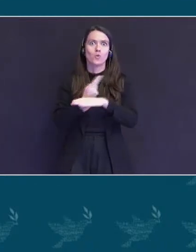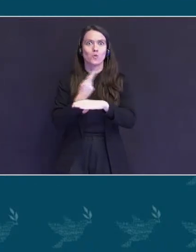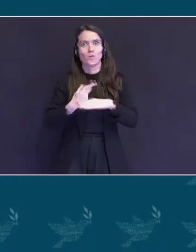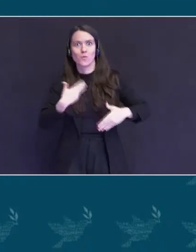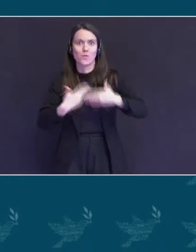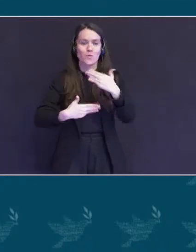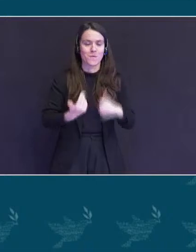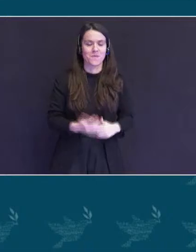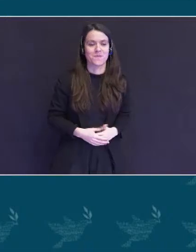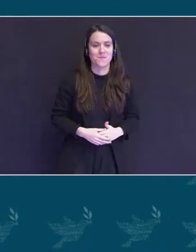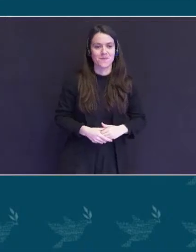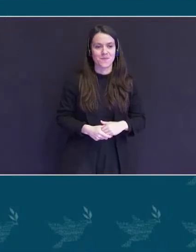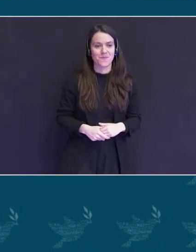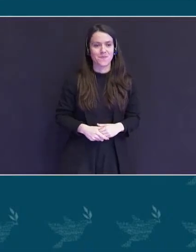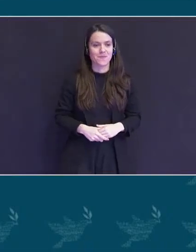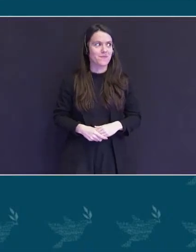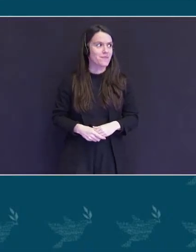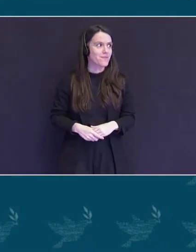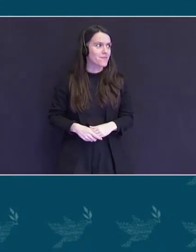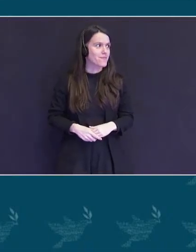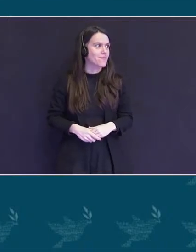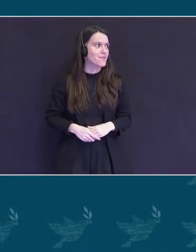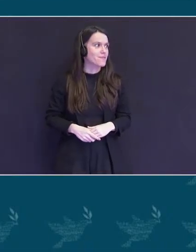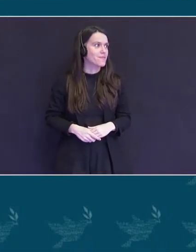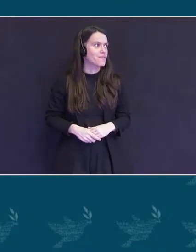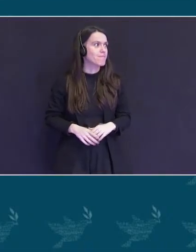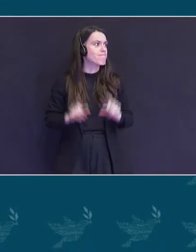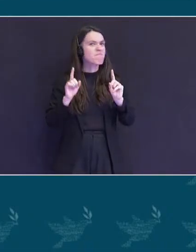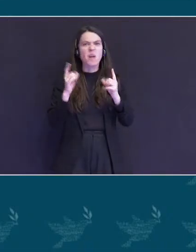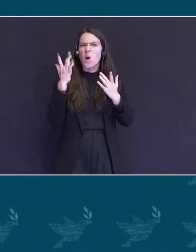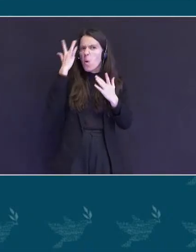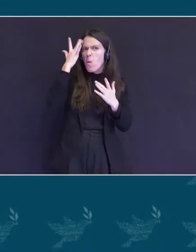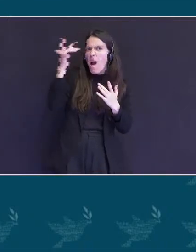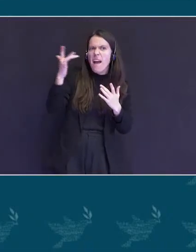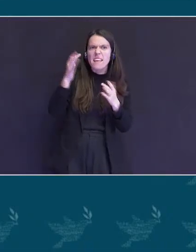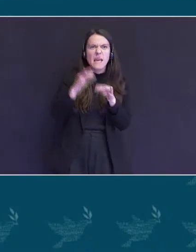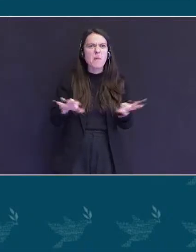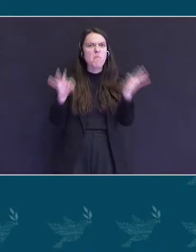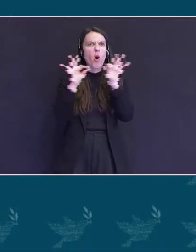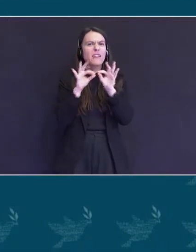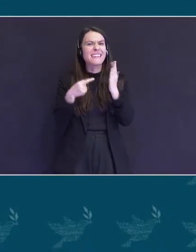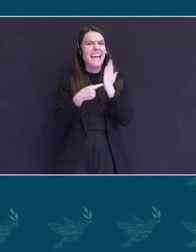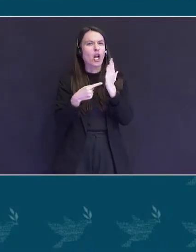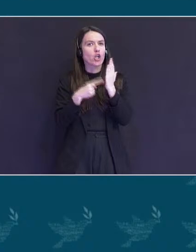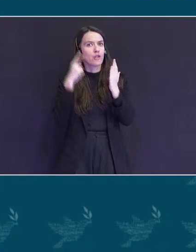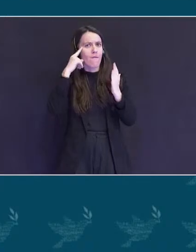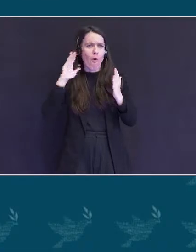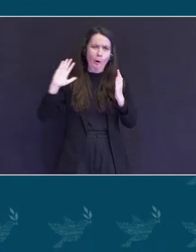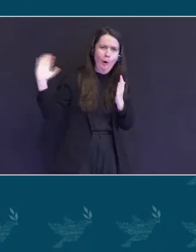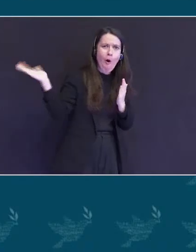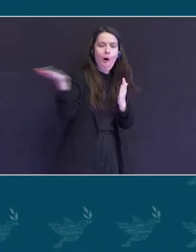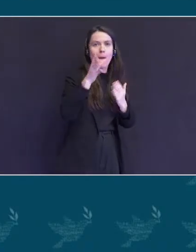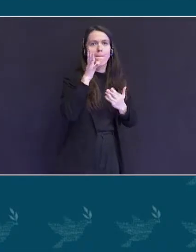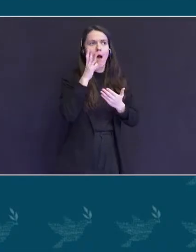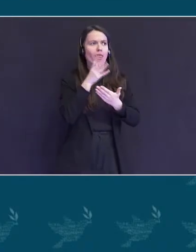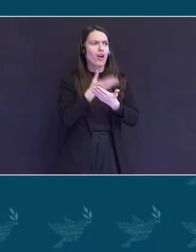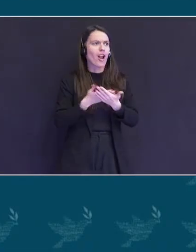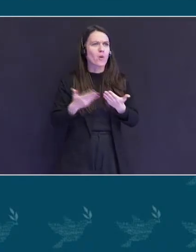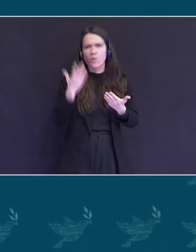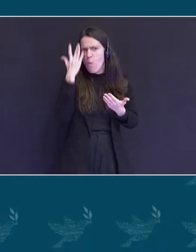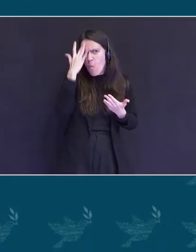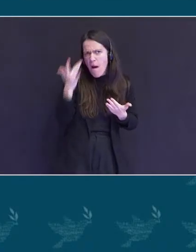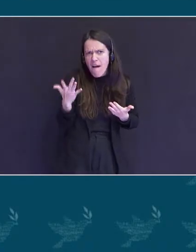but why is so important that we have the technology for all mother language? Maybe can we have just several